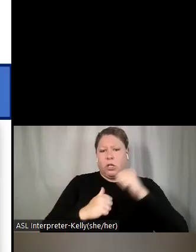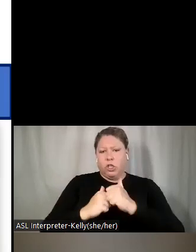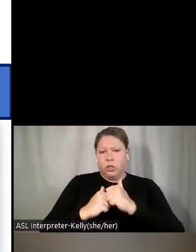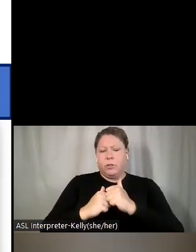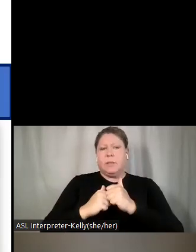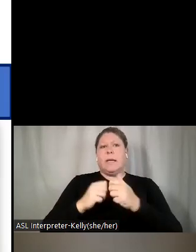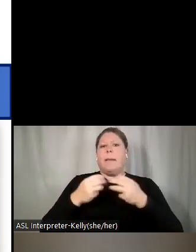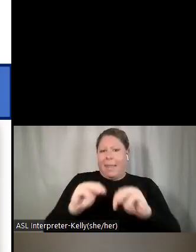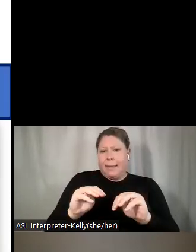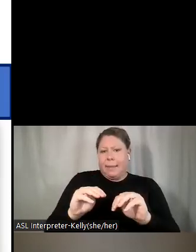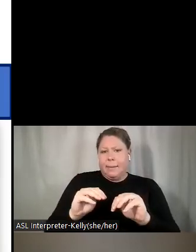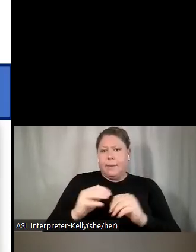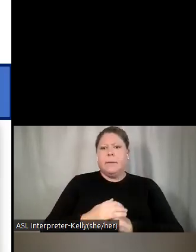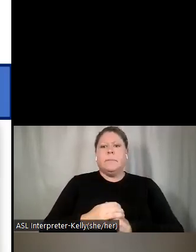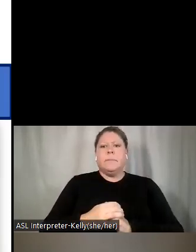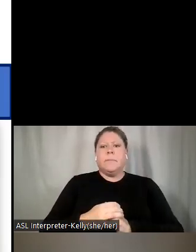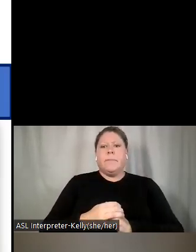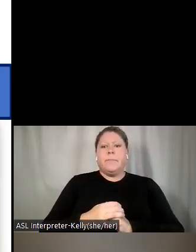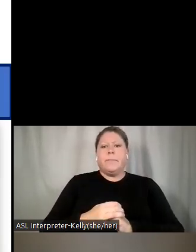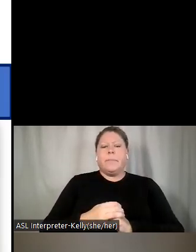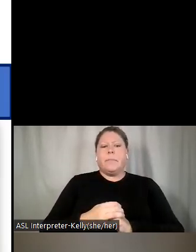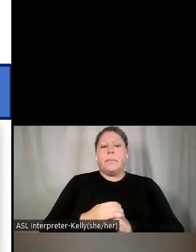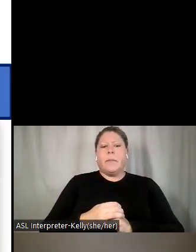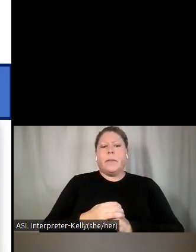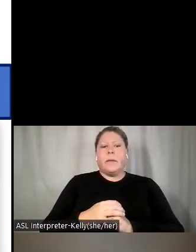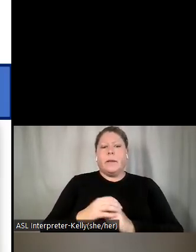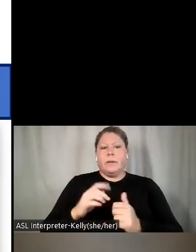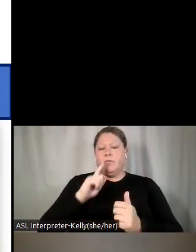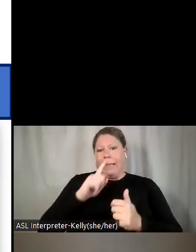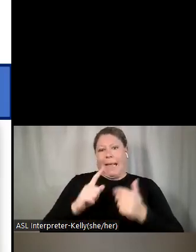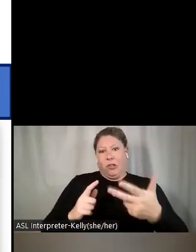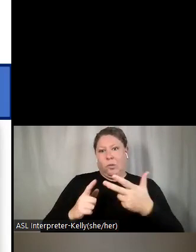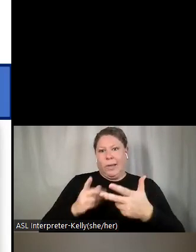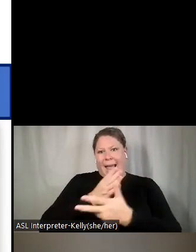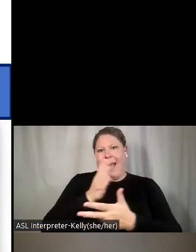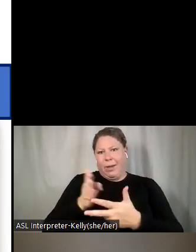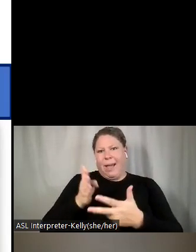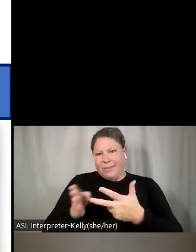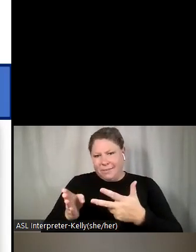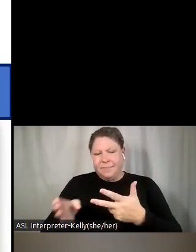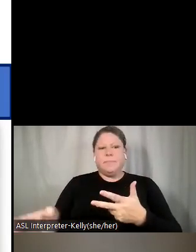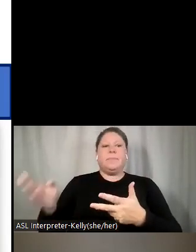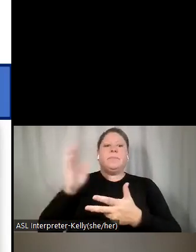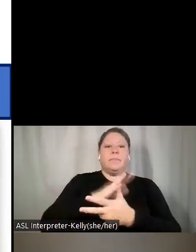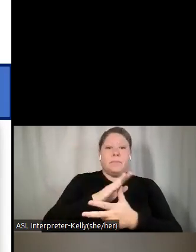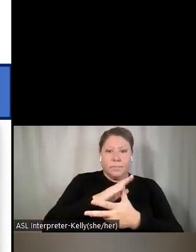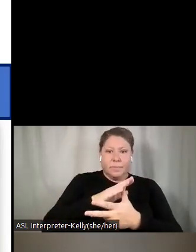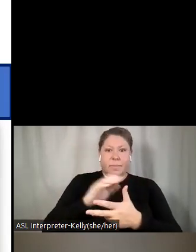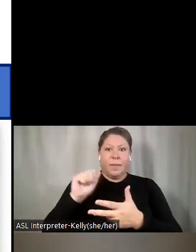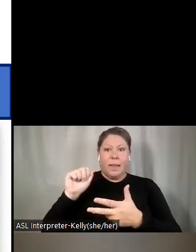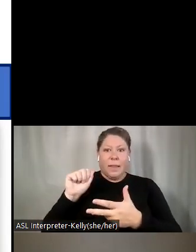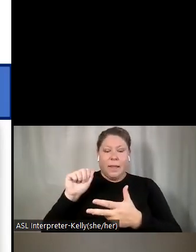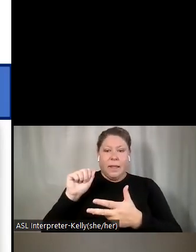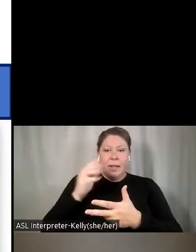methodology, and it can be broken down into three main areas. So the first part of A3s is to use